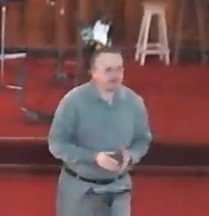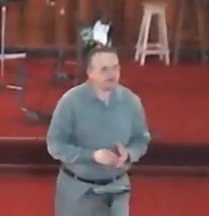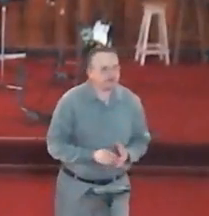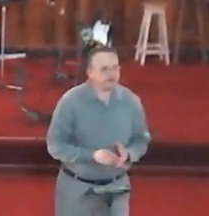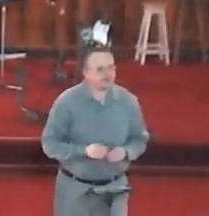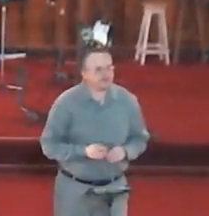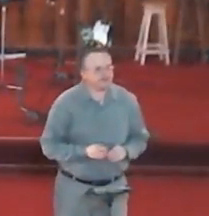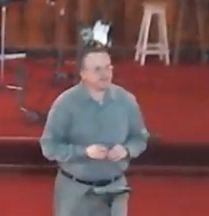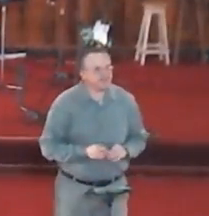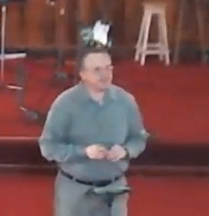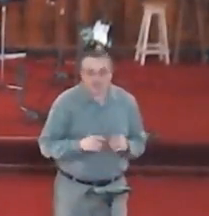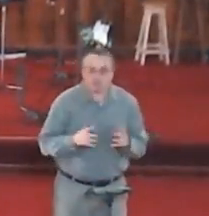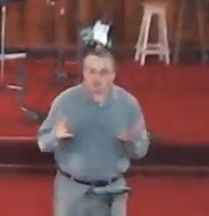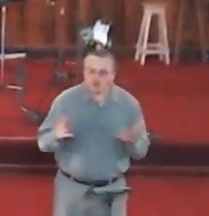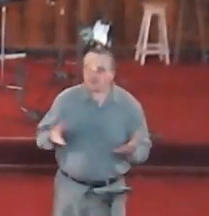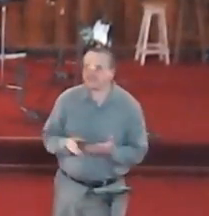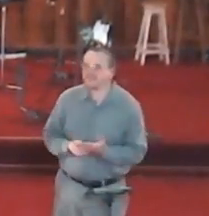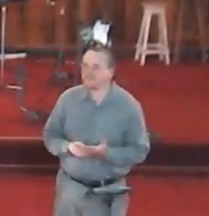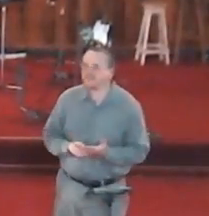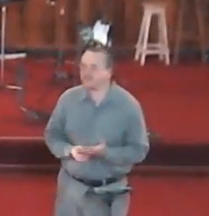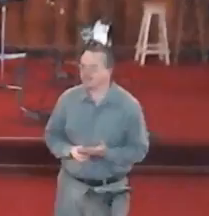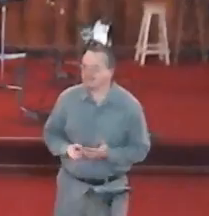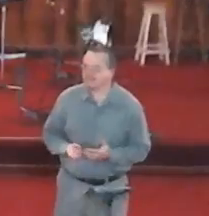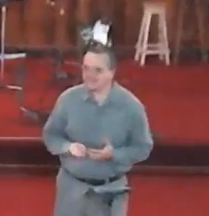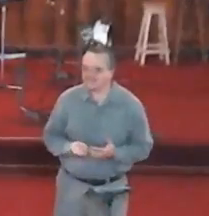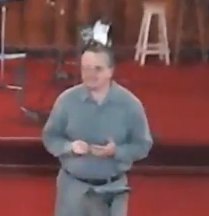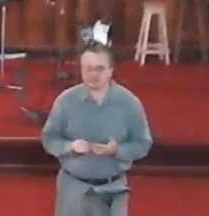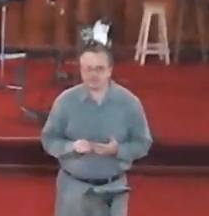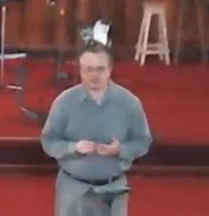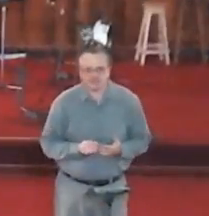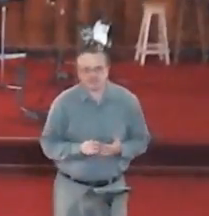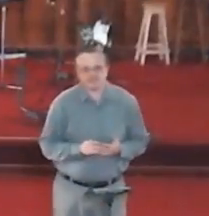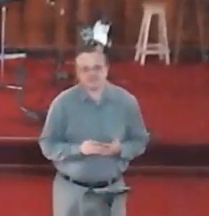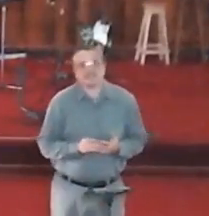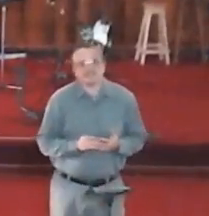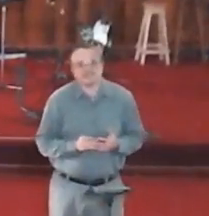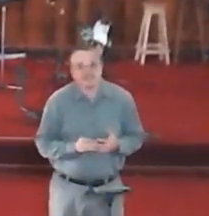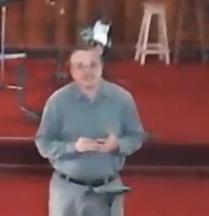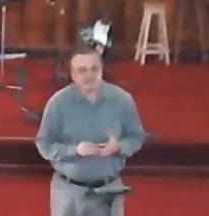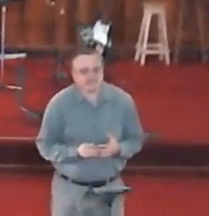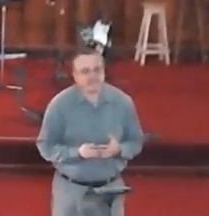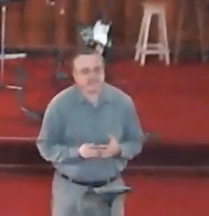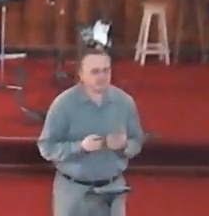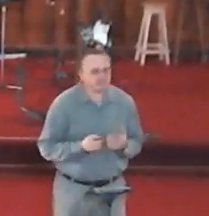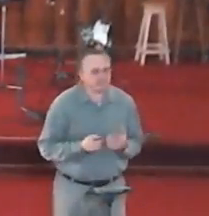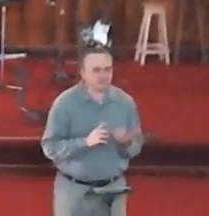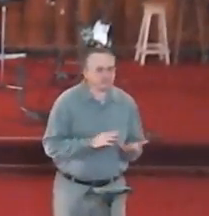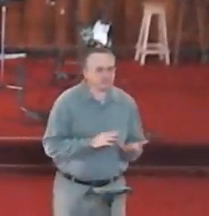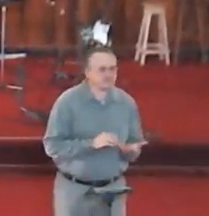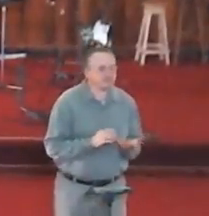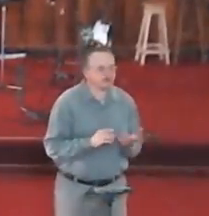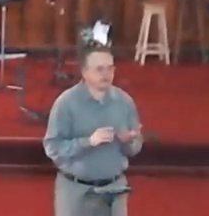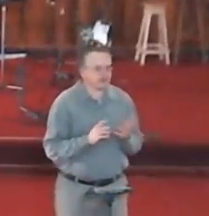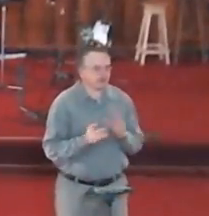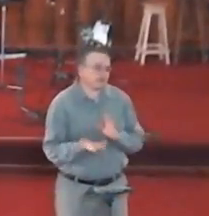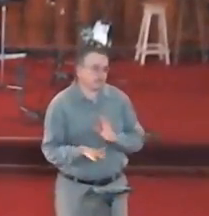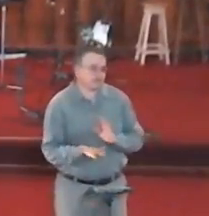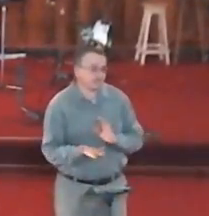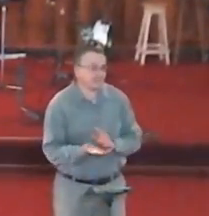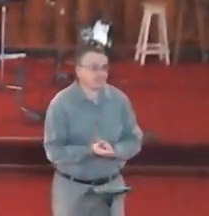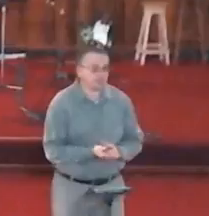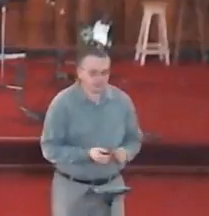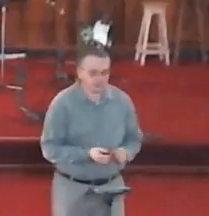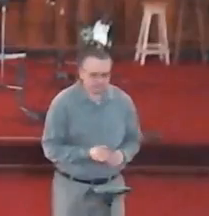semana hablamos acerca de una moda que ha entrado en la iglesia en las últimas décadas de la confesión positiva y la